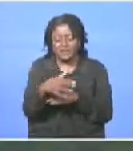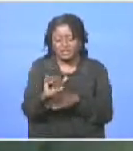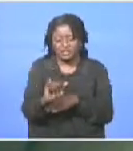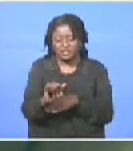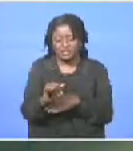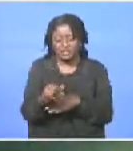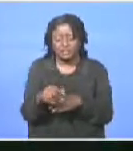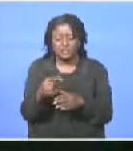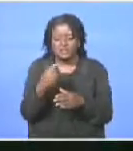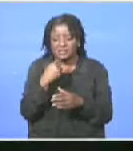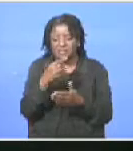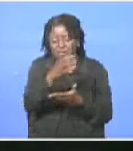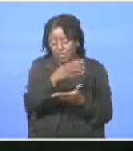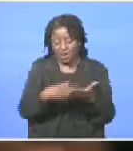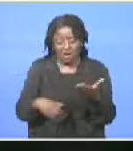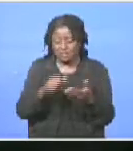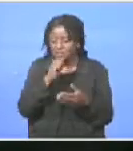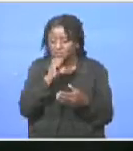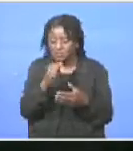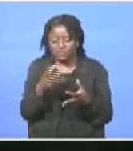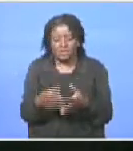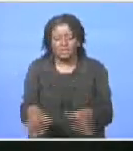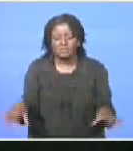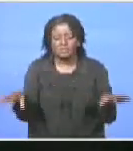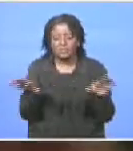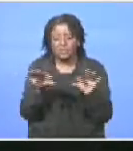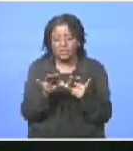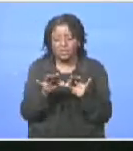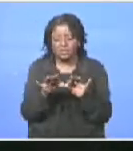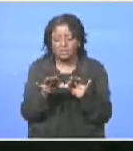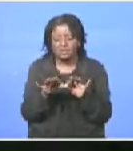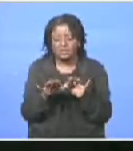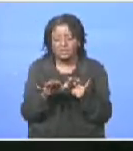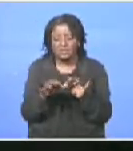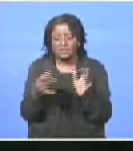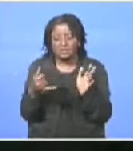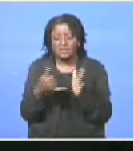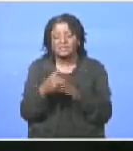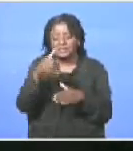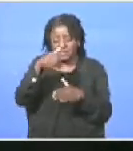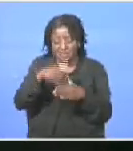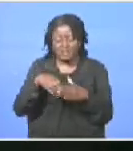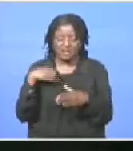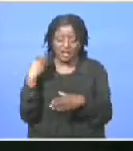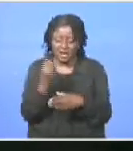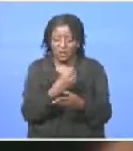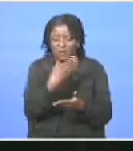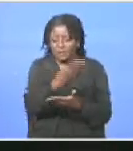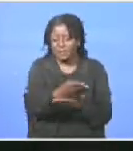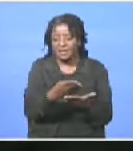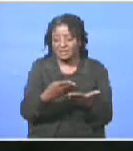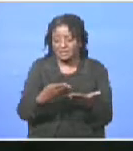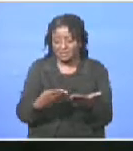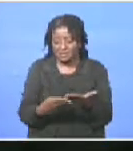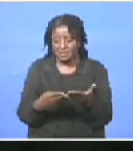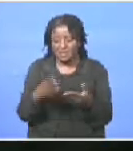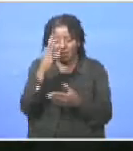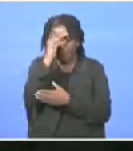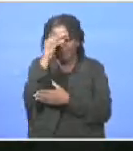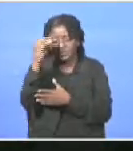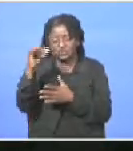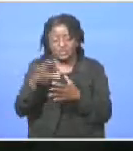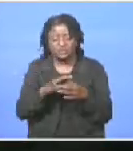is not a factor. Rest assured that it's within our budget. The Ministry of Tourism has a $50 million